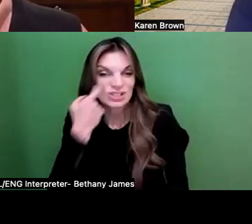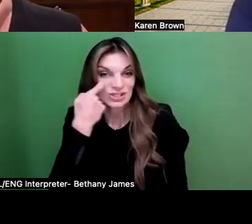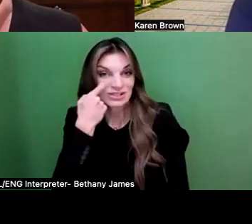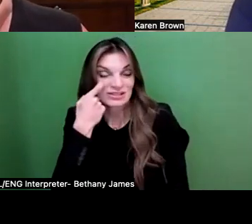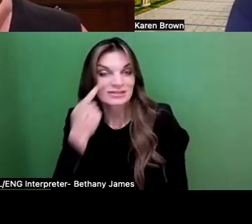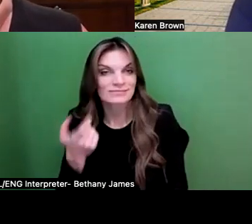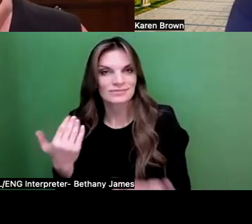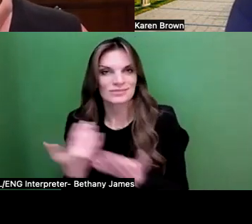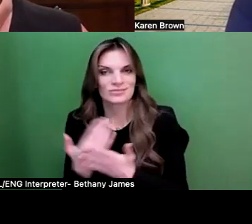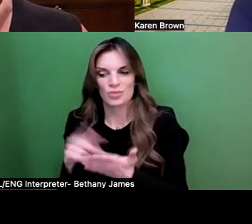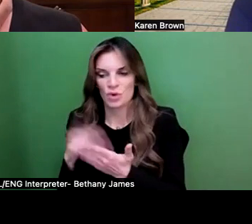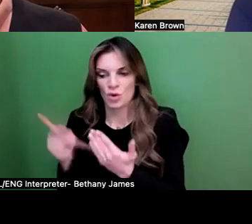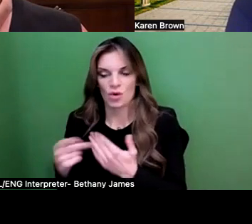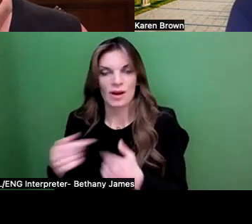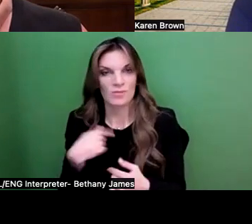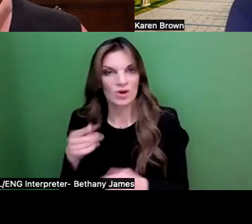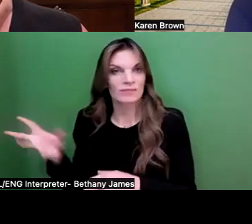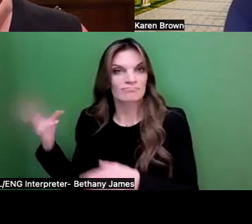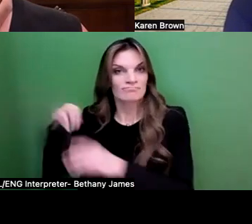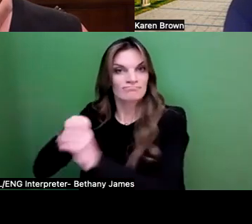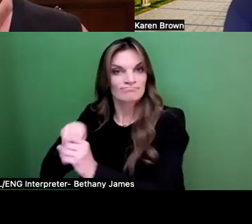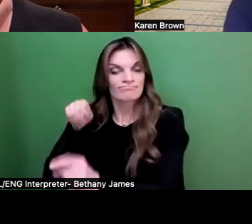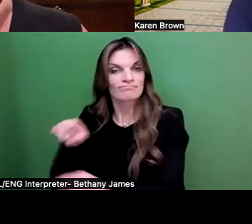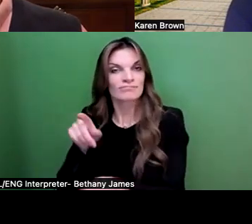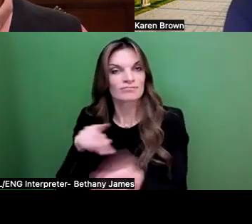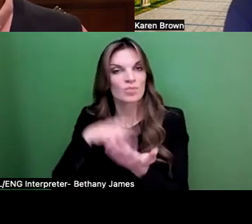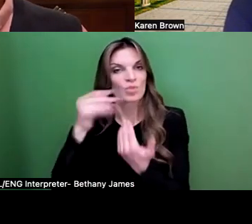another program called Project Mover that's going to have